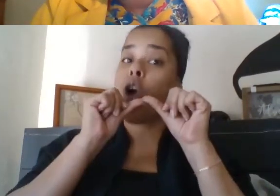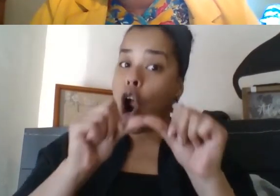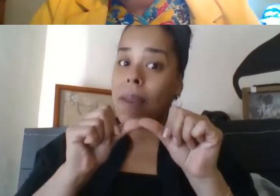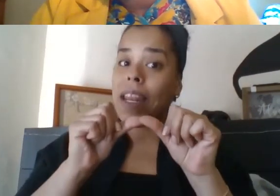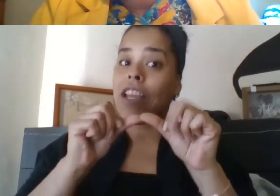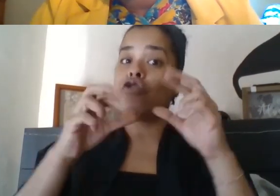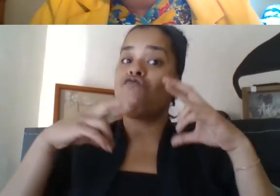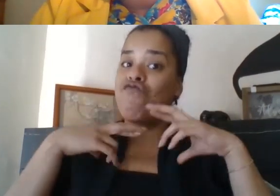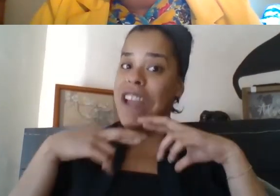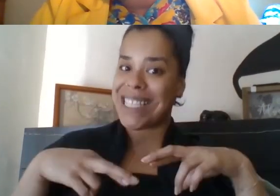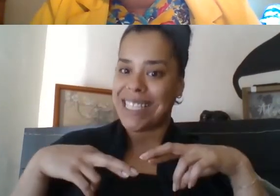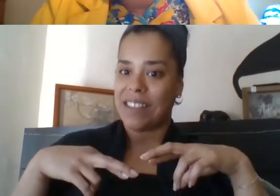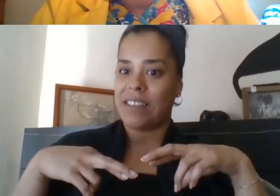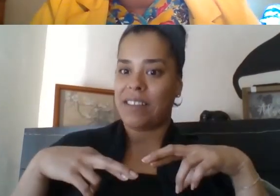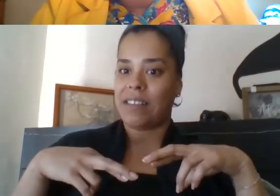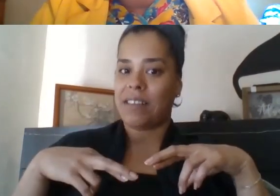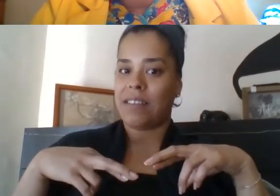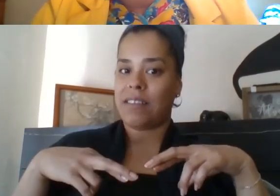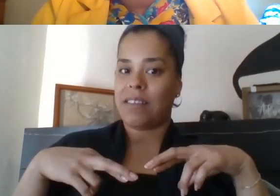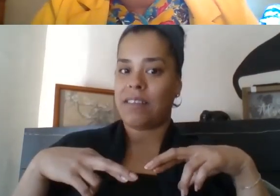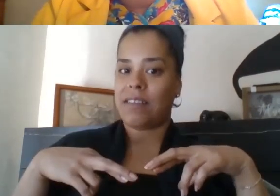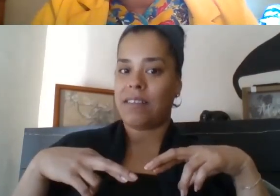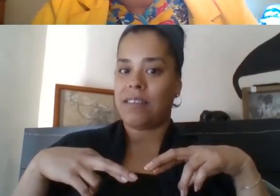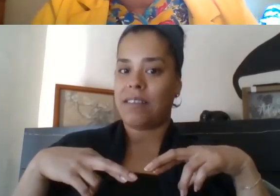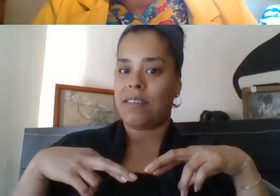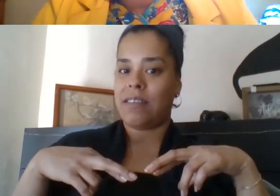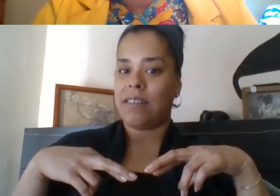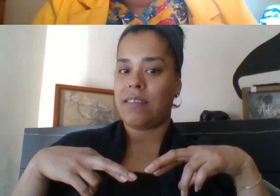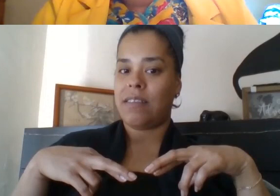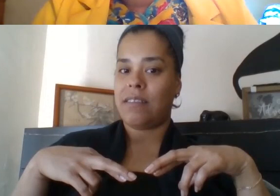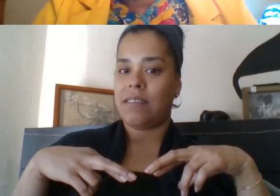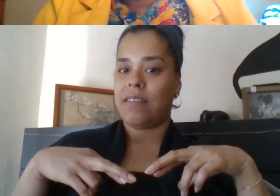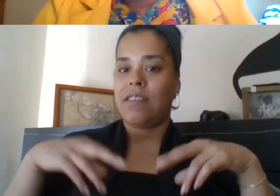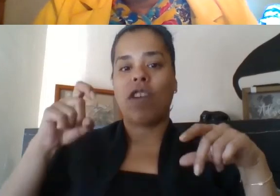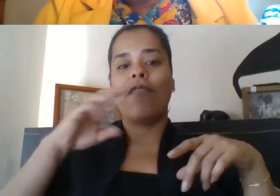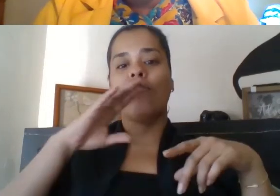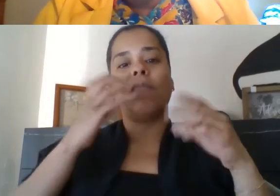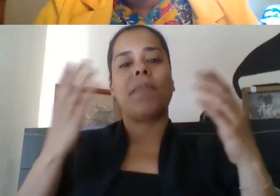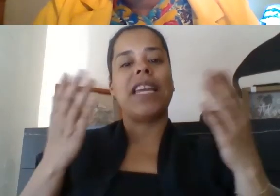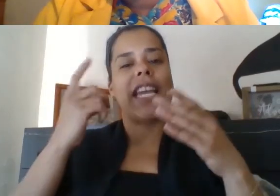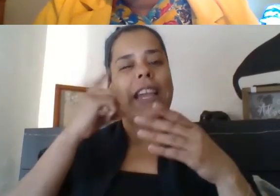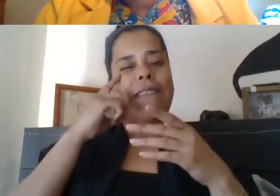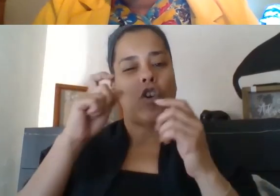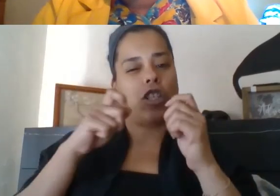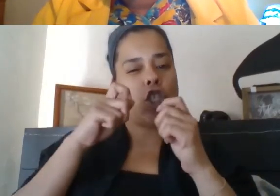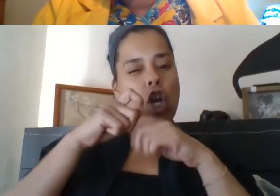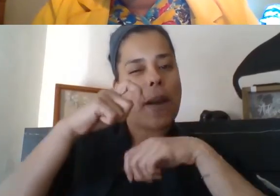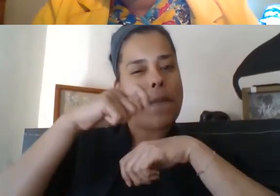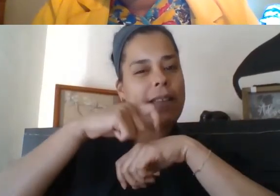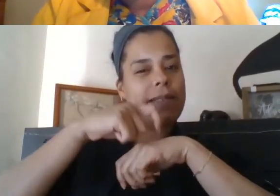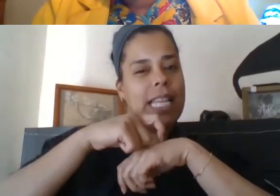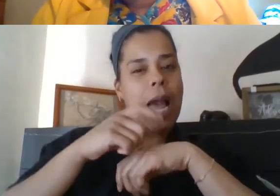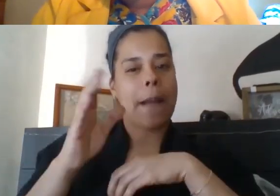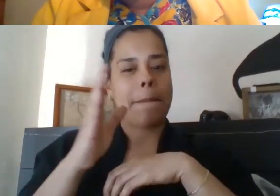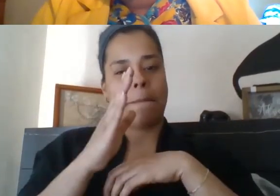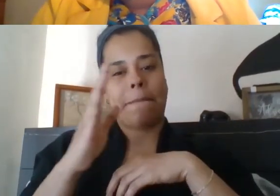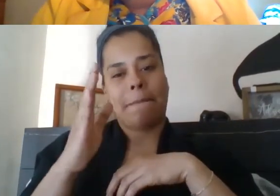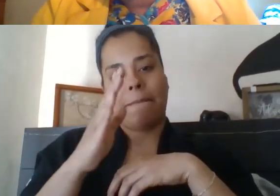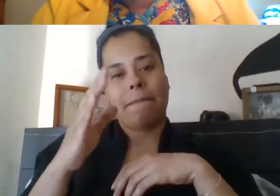be a permanent resident and you have to be here for a certain amount of time. I think it's about 10 years or